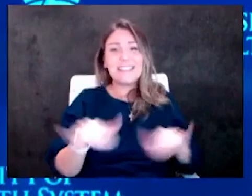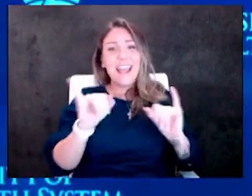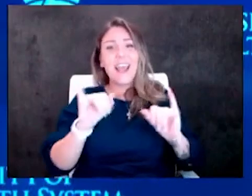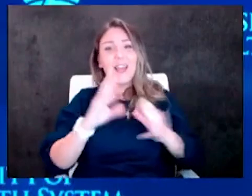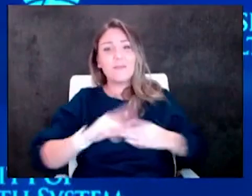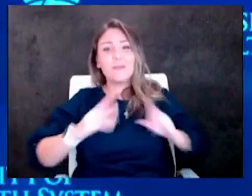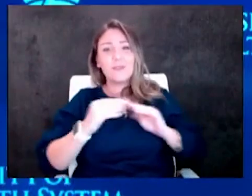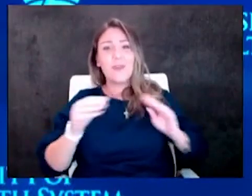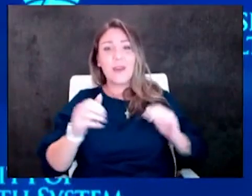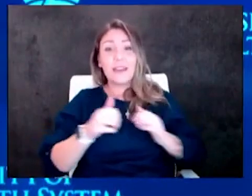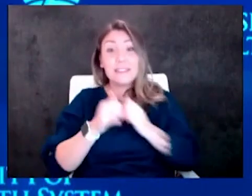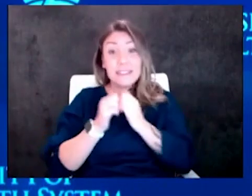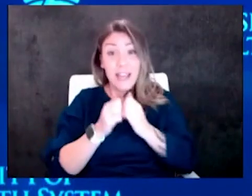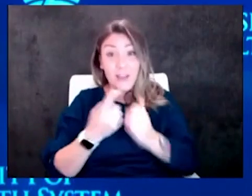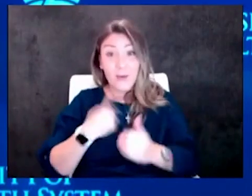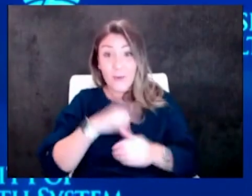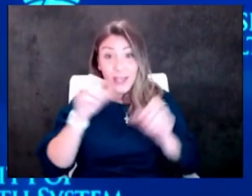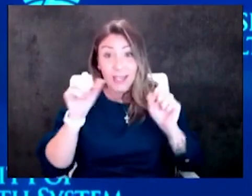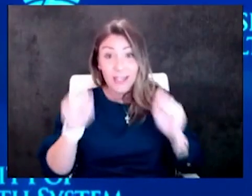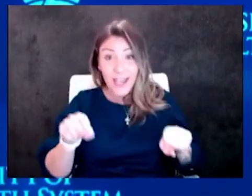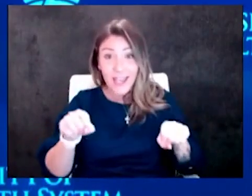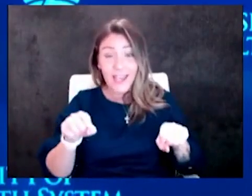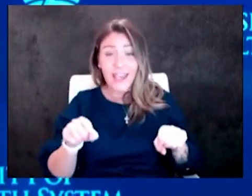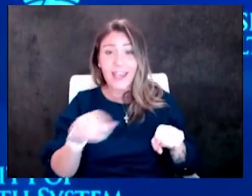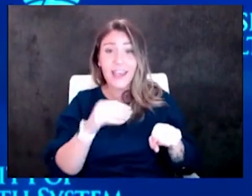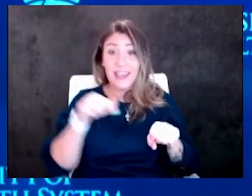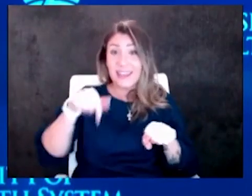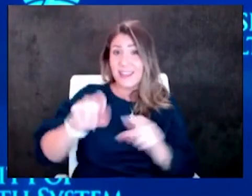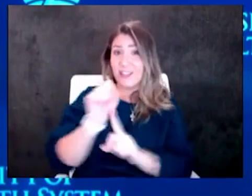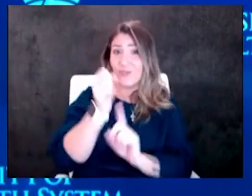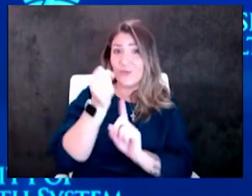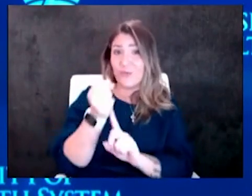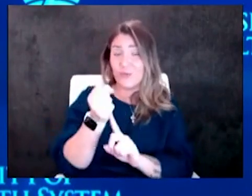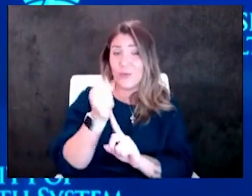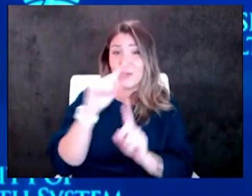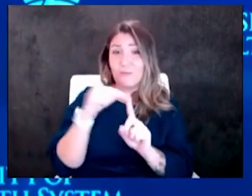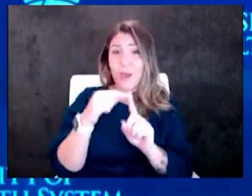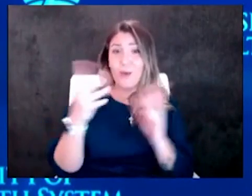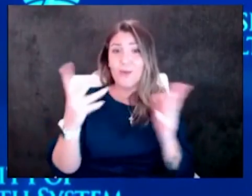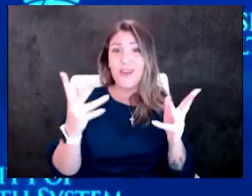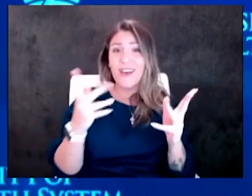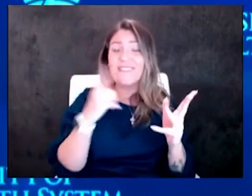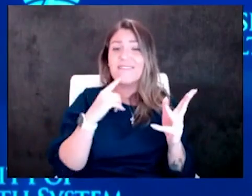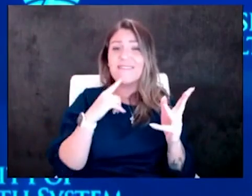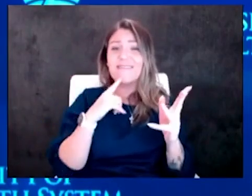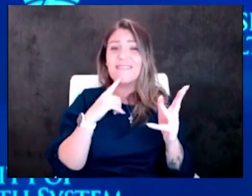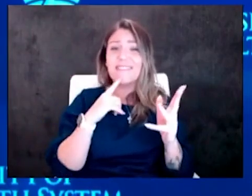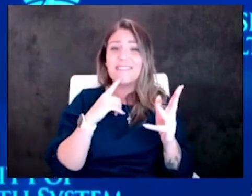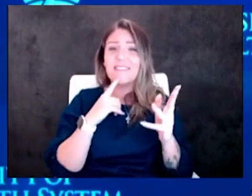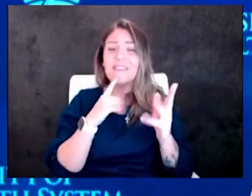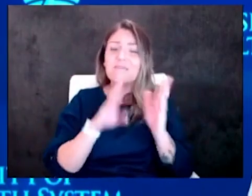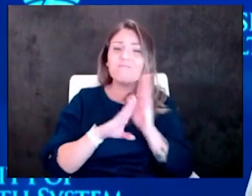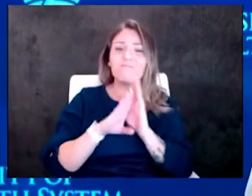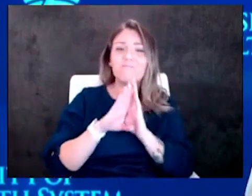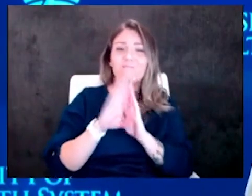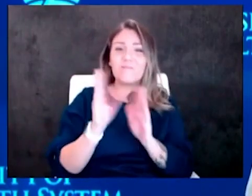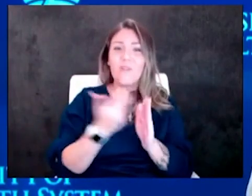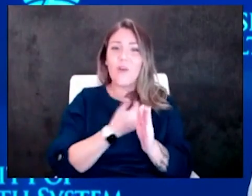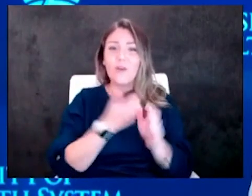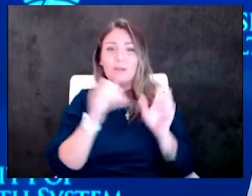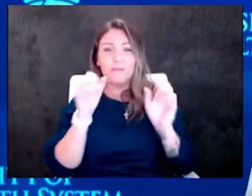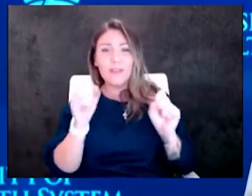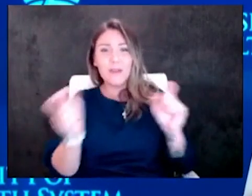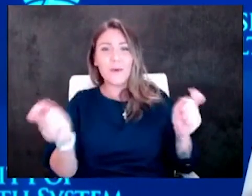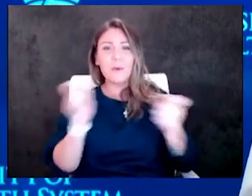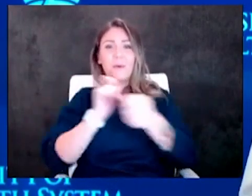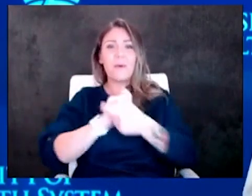we can? And in this case, it's really about the rise of our ability to transform how your lives are affected